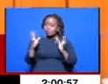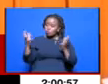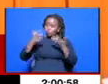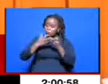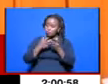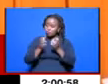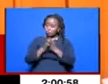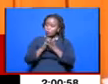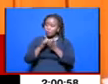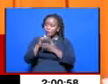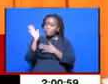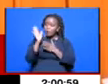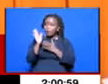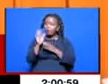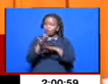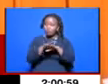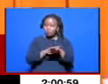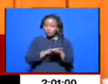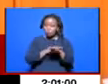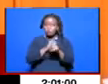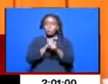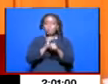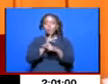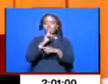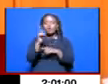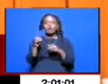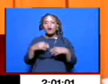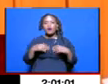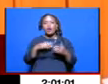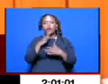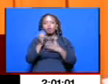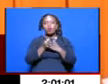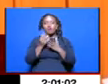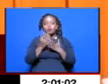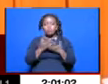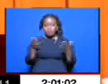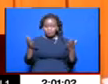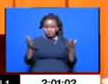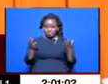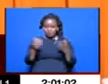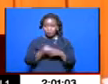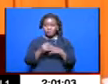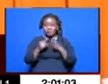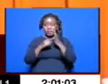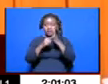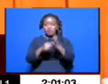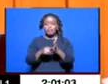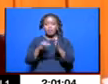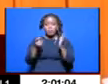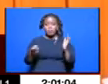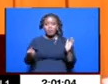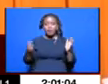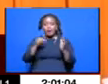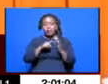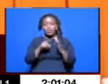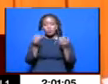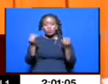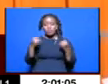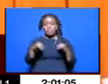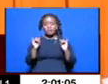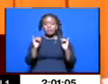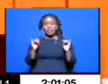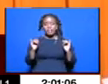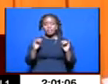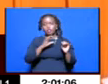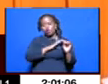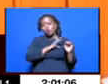modification to suit our peculiar circumstances, such as the addition to the independent